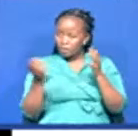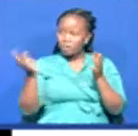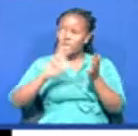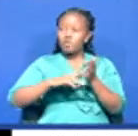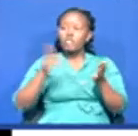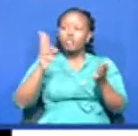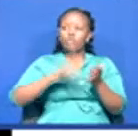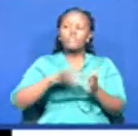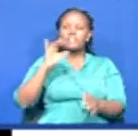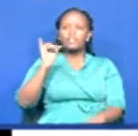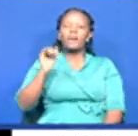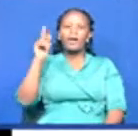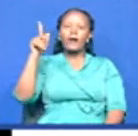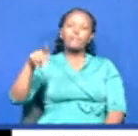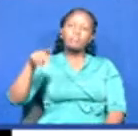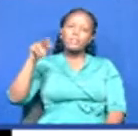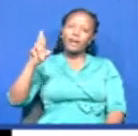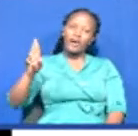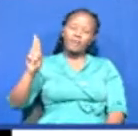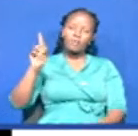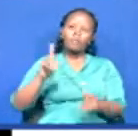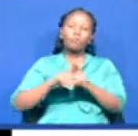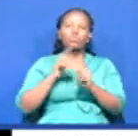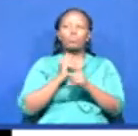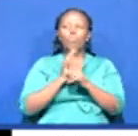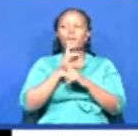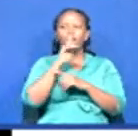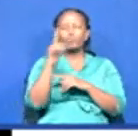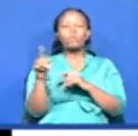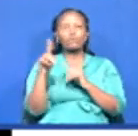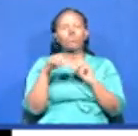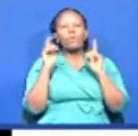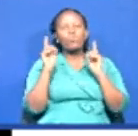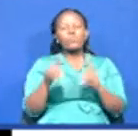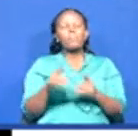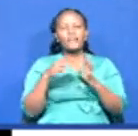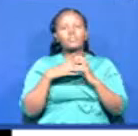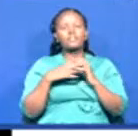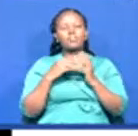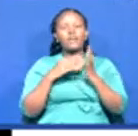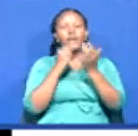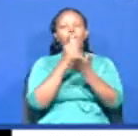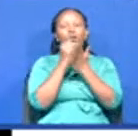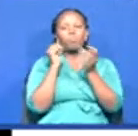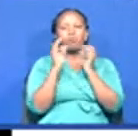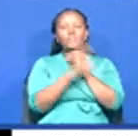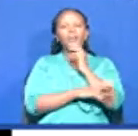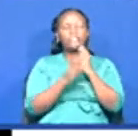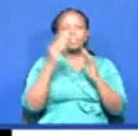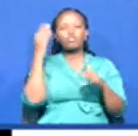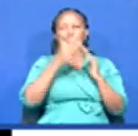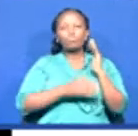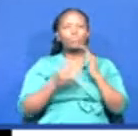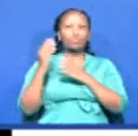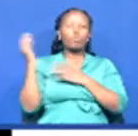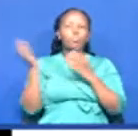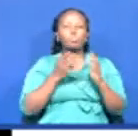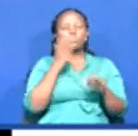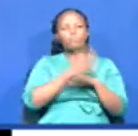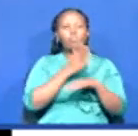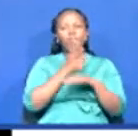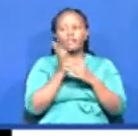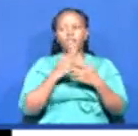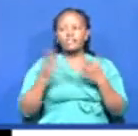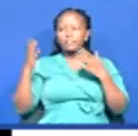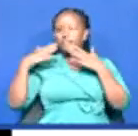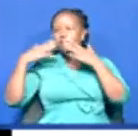ensure that we rid the country of illicit products. Thank you very much indeed for your time and of course for